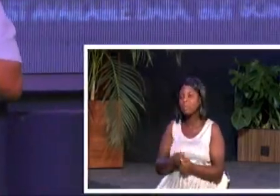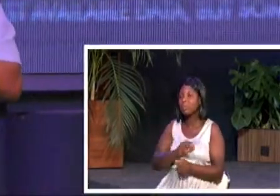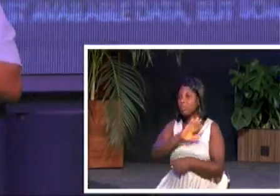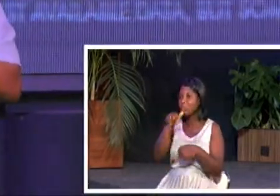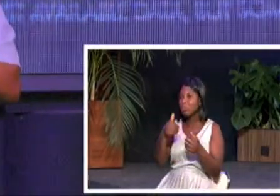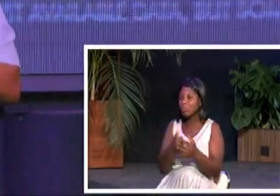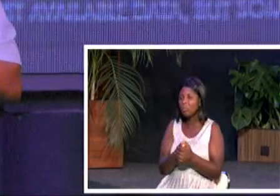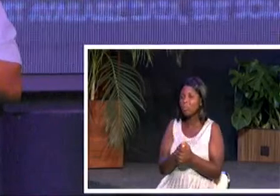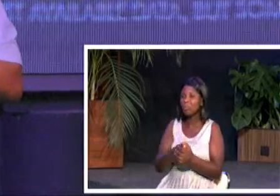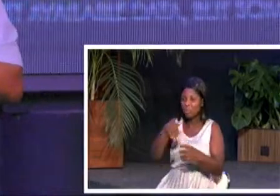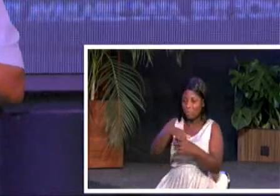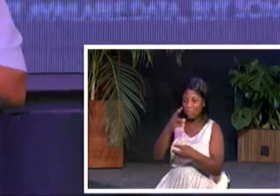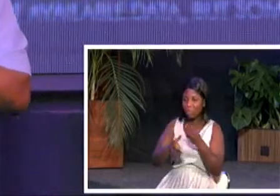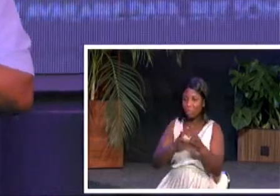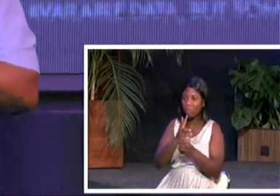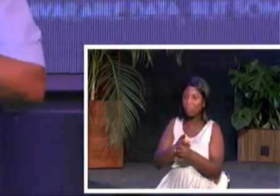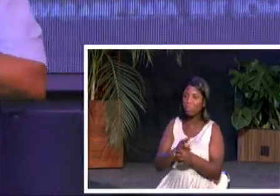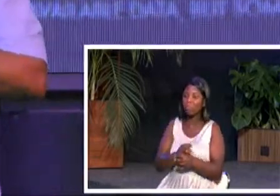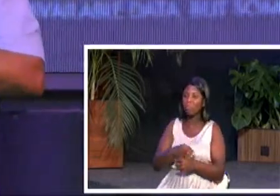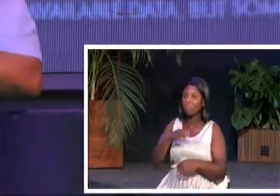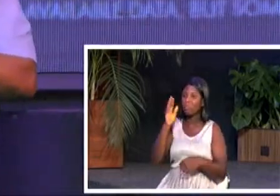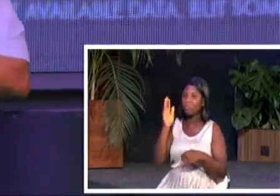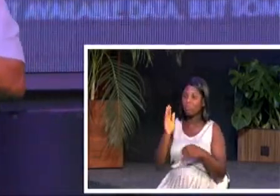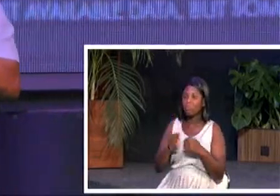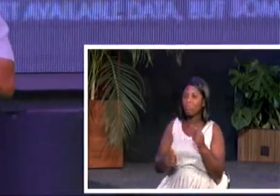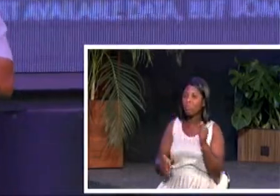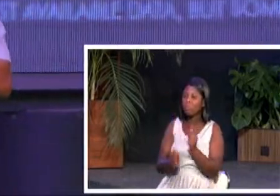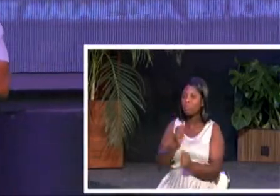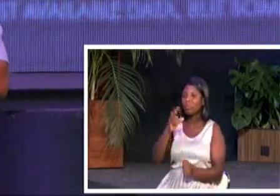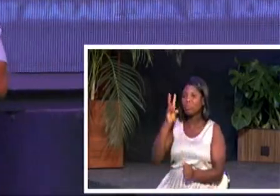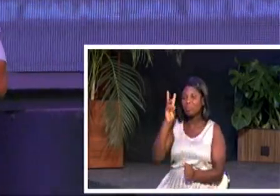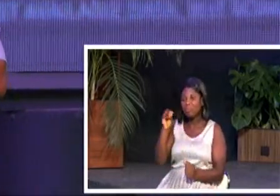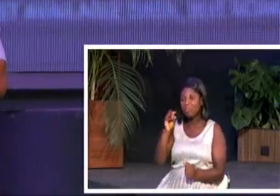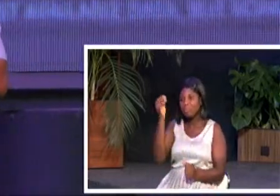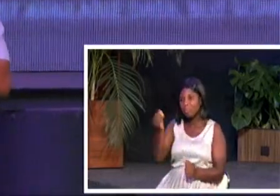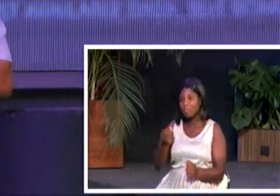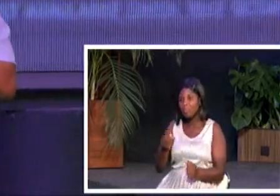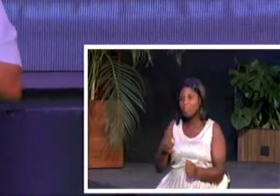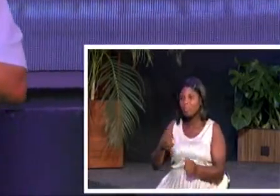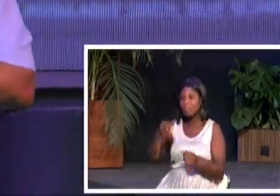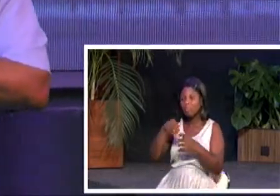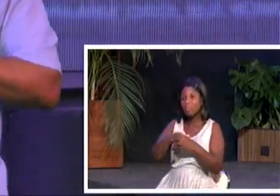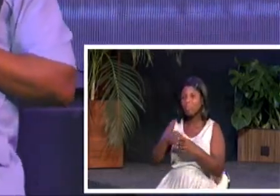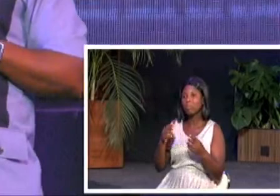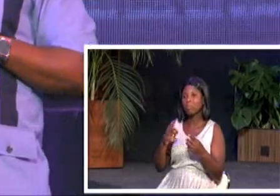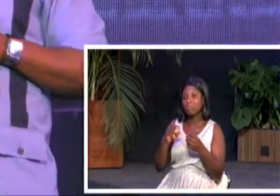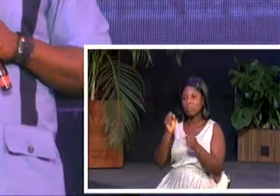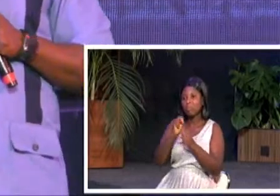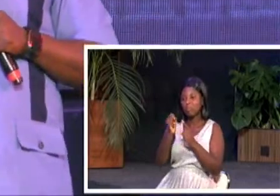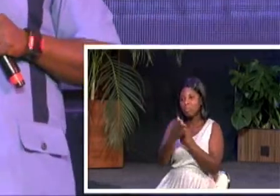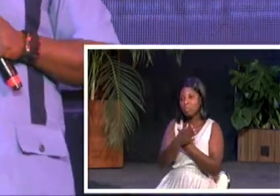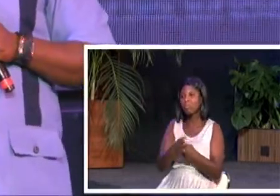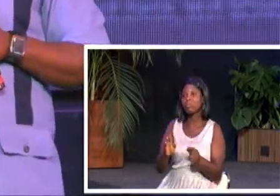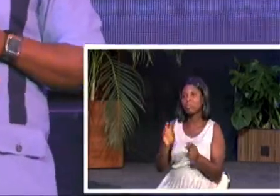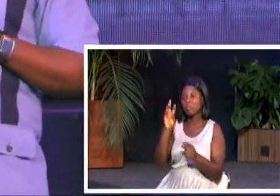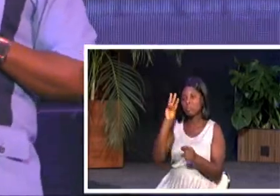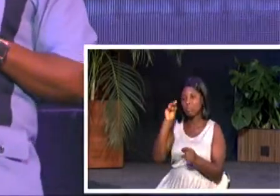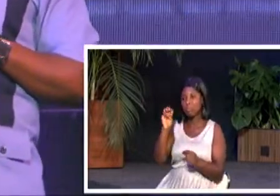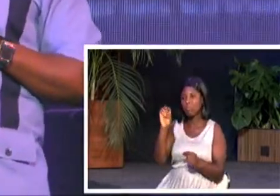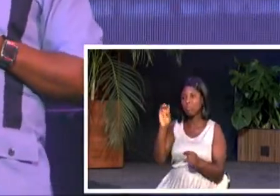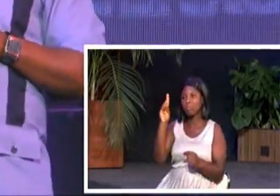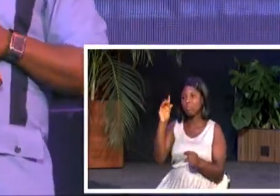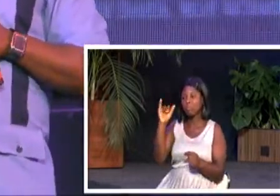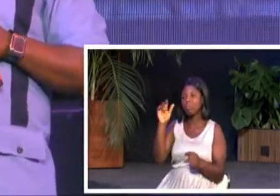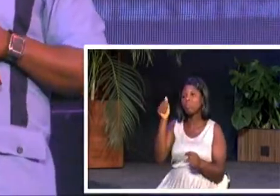media. Now when you come to Ghana, the numbers are almost similar to the global. Right, 43 million mobile